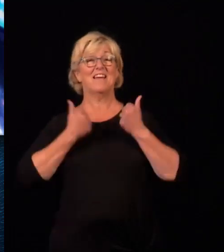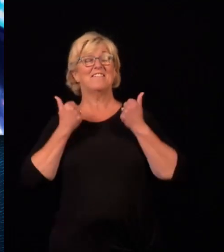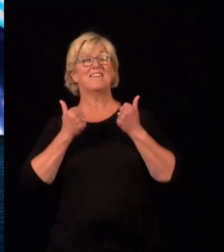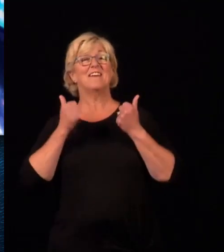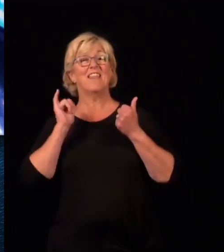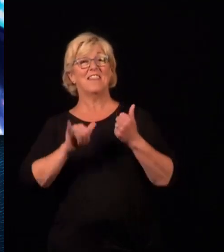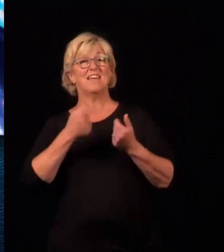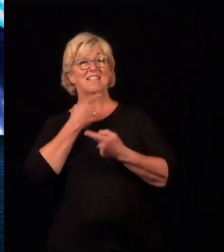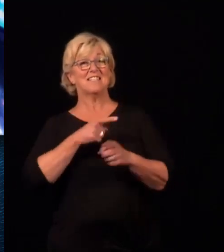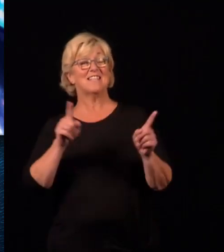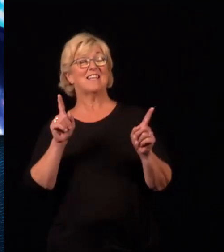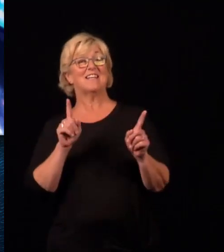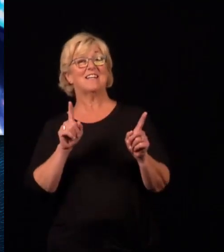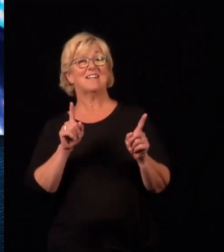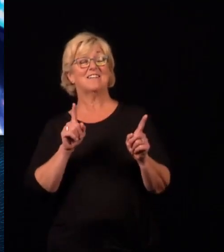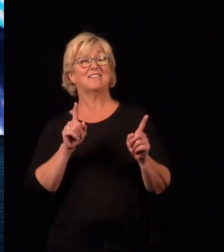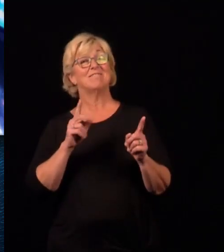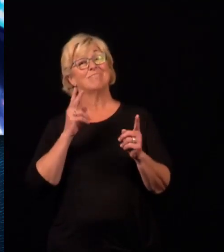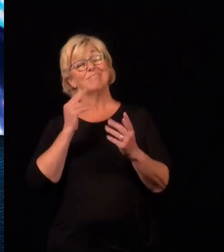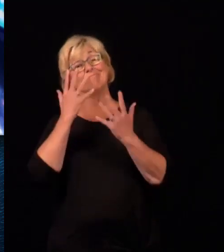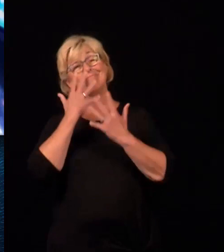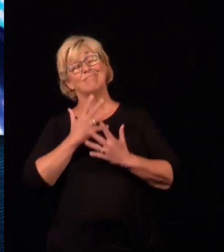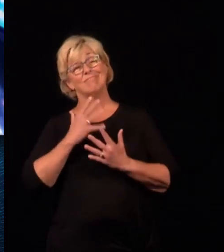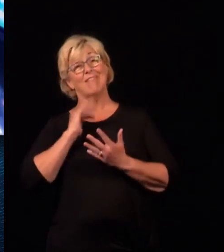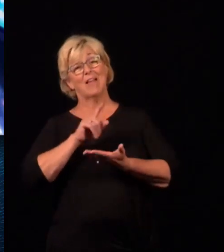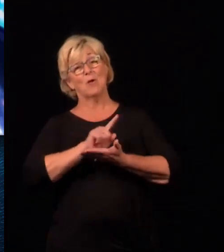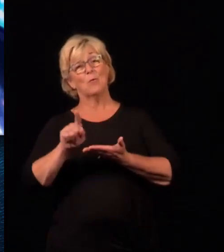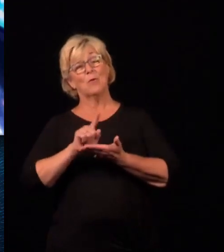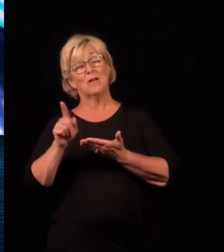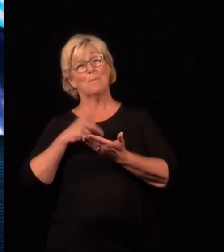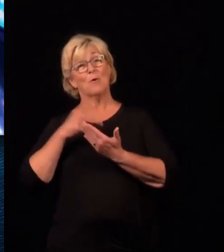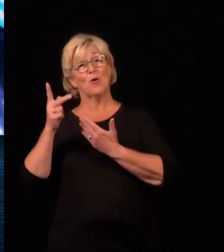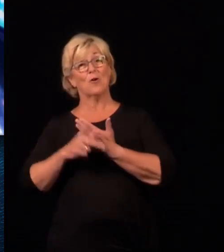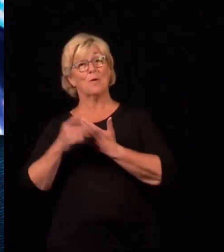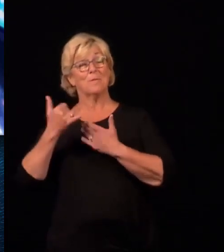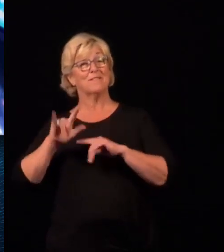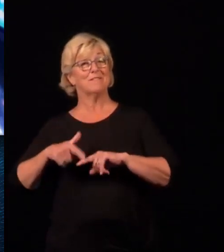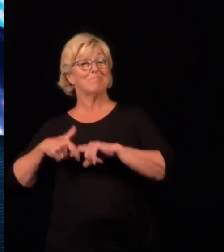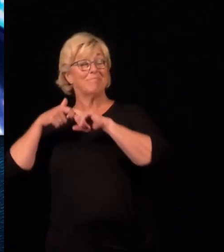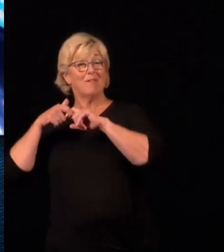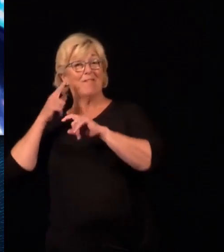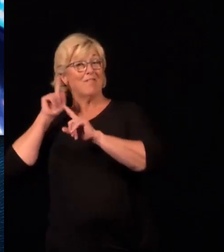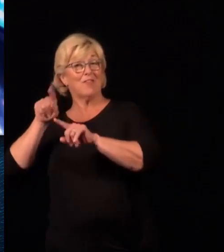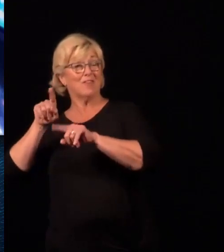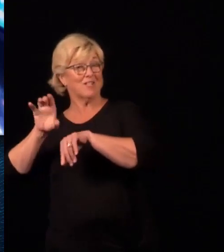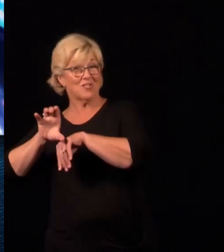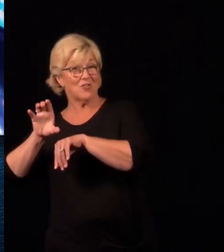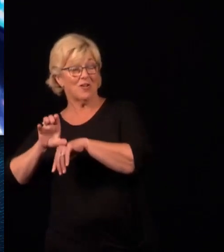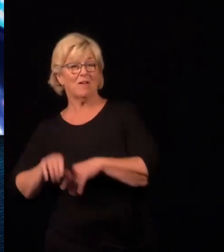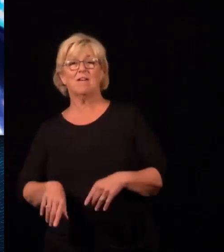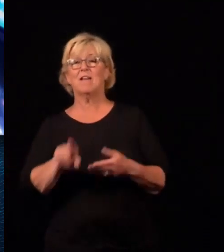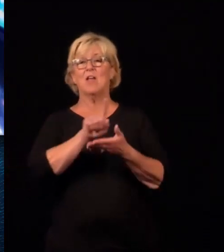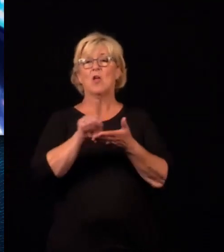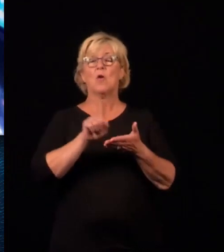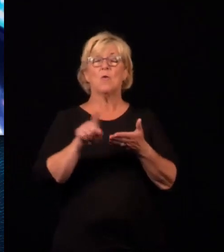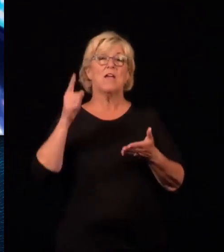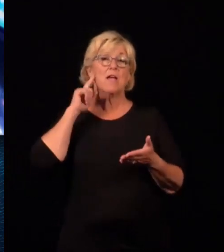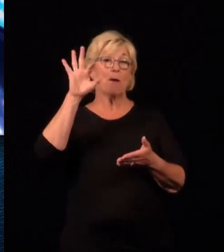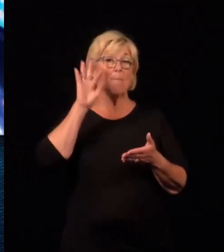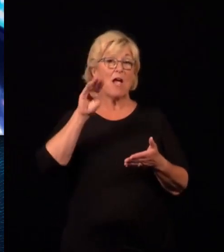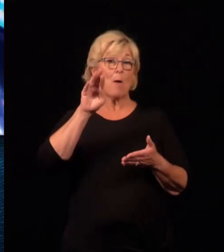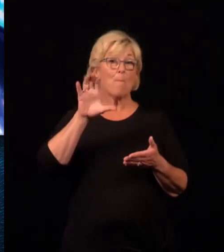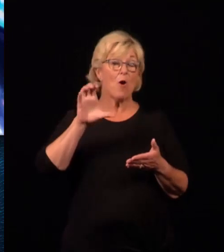say that, unfortunately, our weekly programming is still on hold. Each week, you hear Pastor Marc saying that if